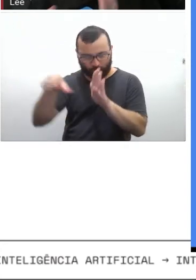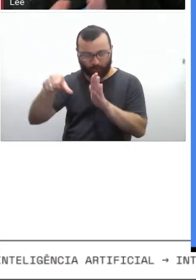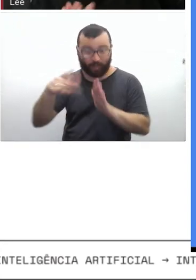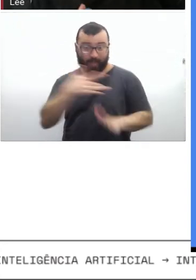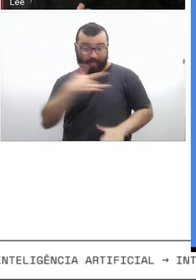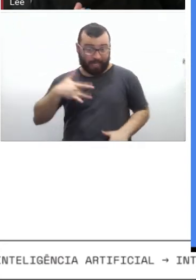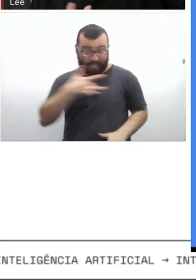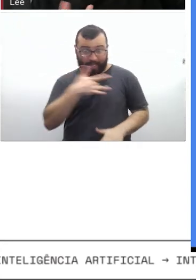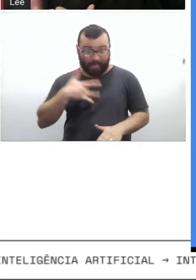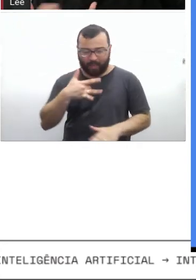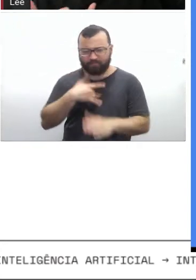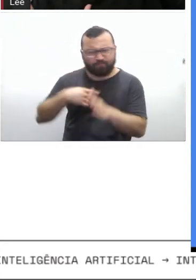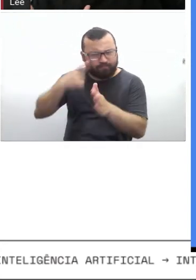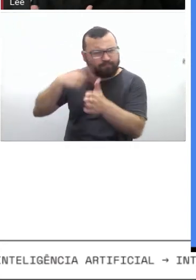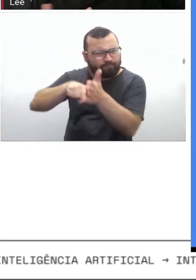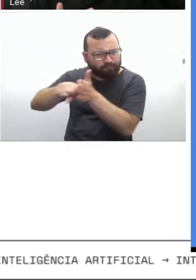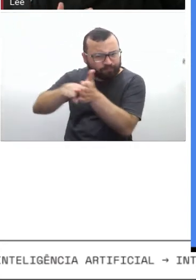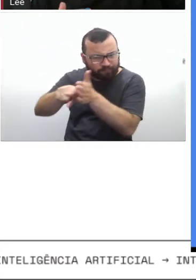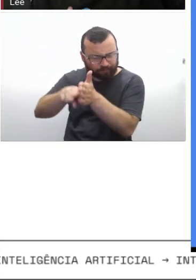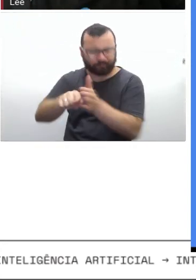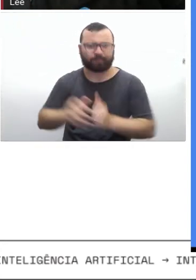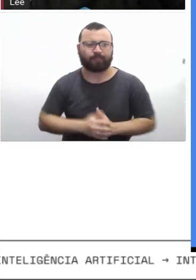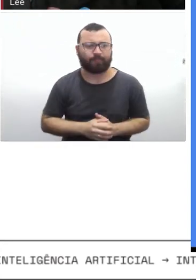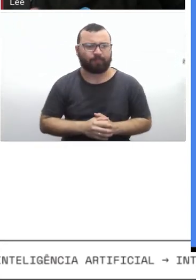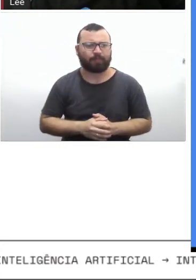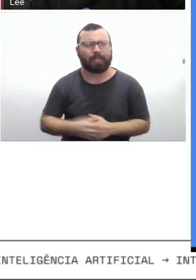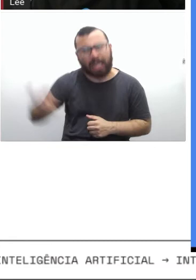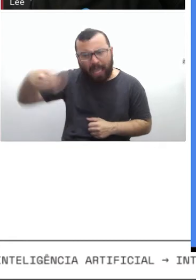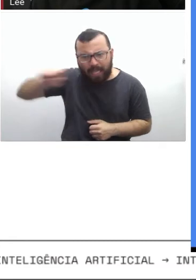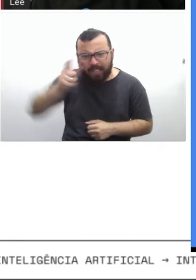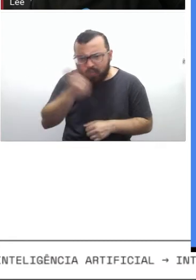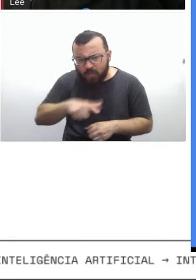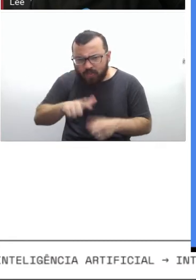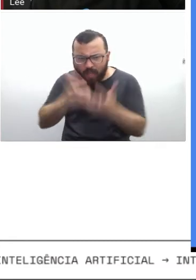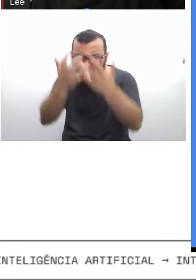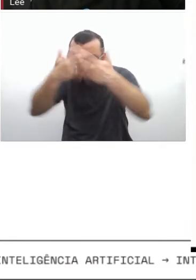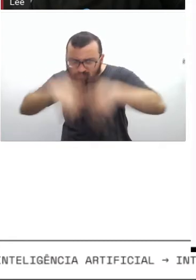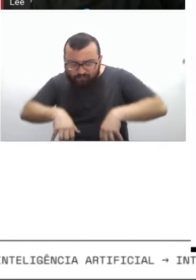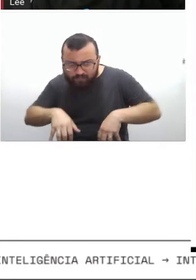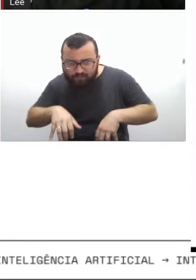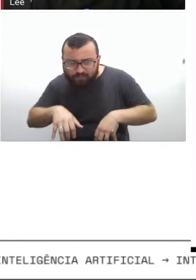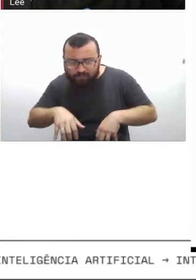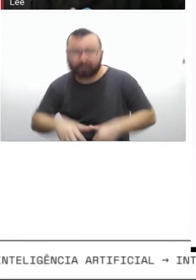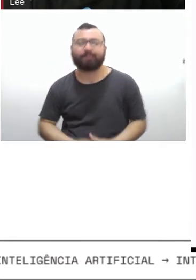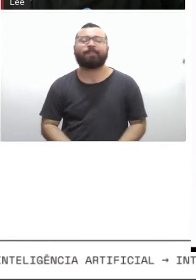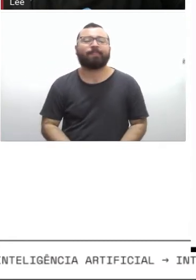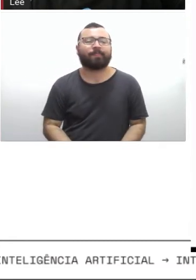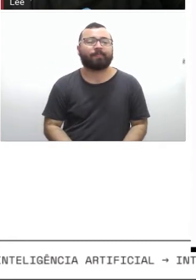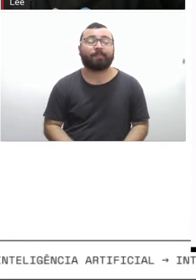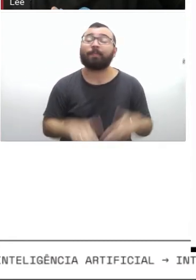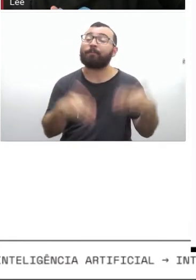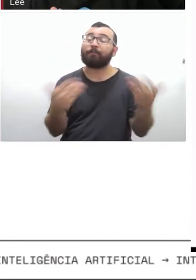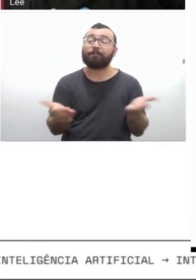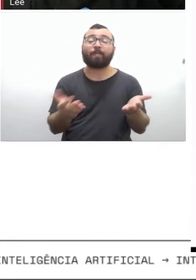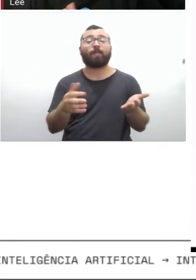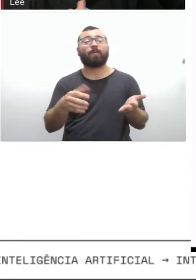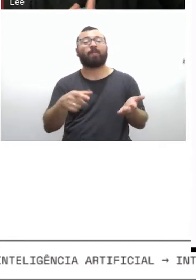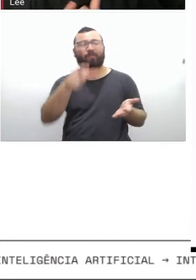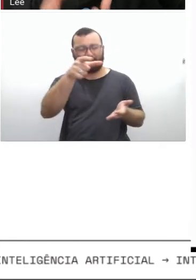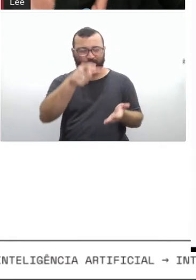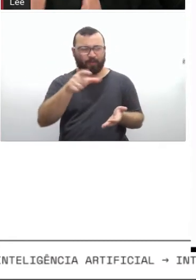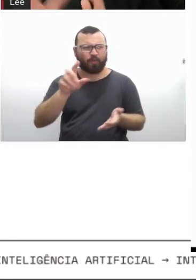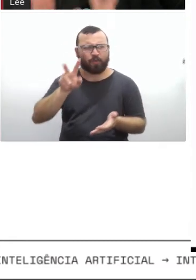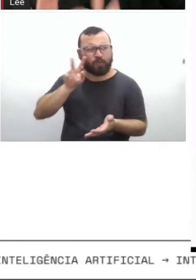that tools like Dialogflow use under the hood. Are they working as they were designed? So when you look